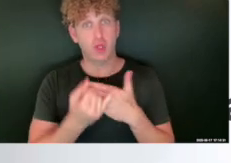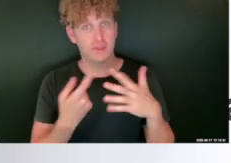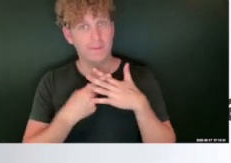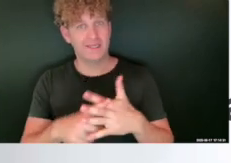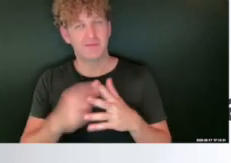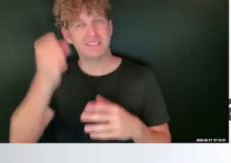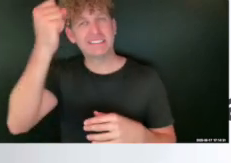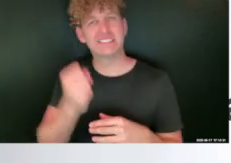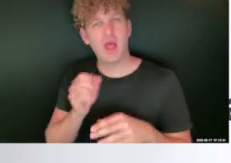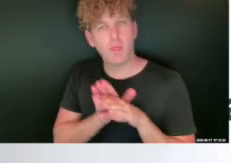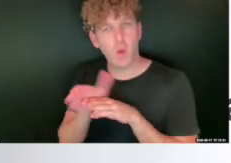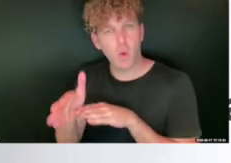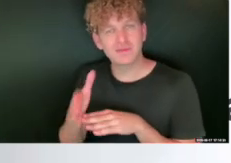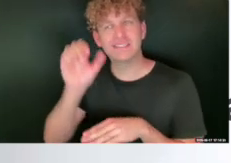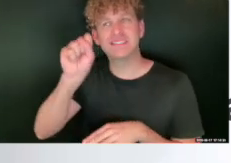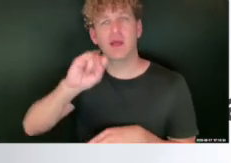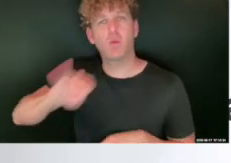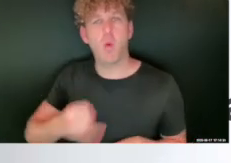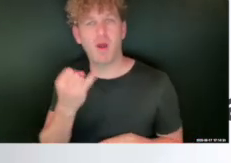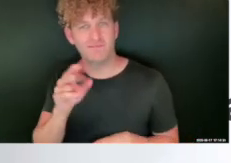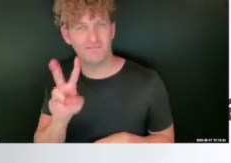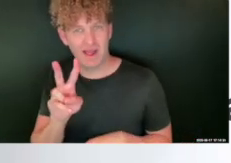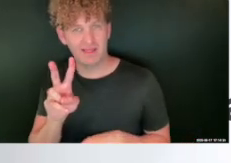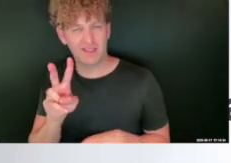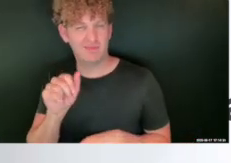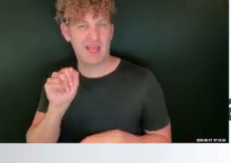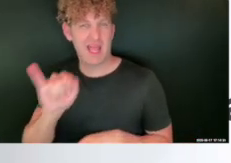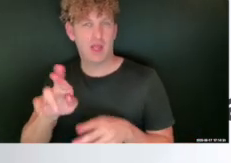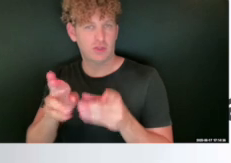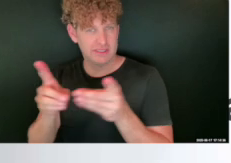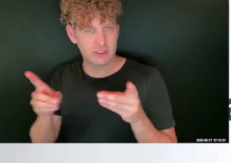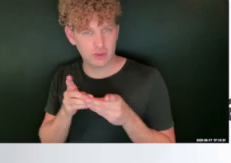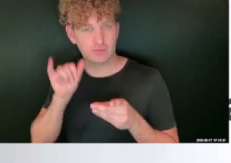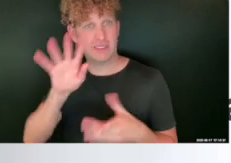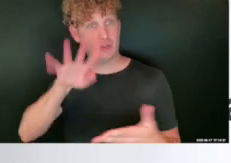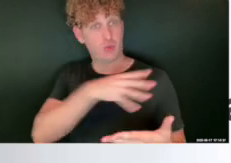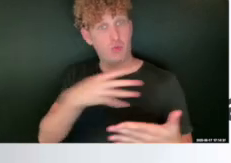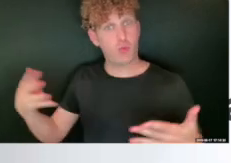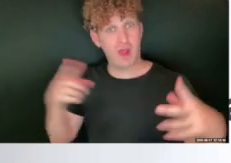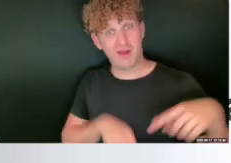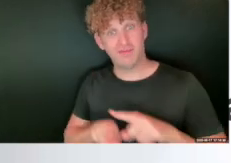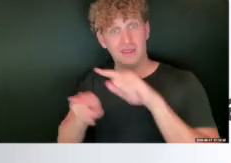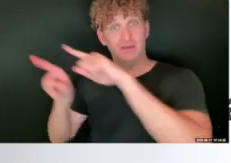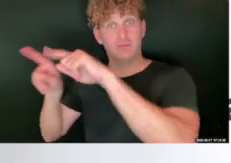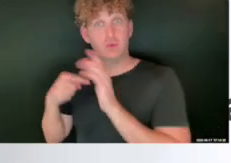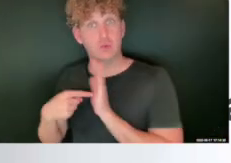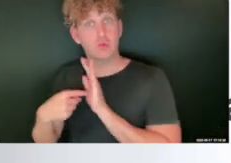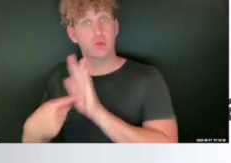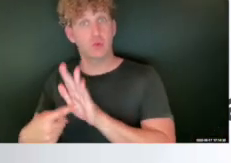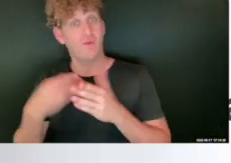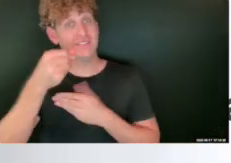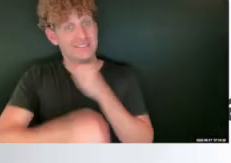and funding to support innovative strategies to help small fleets get into zero-emission